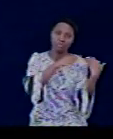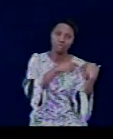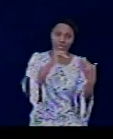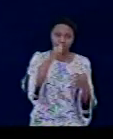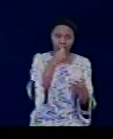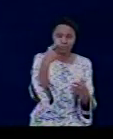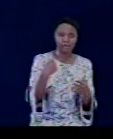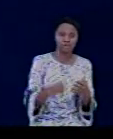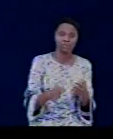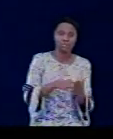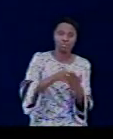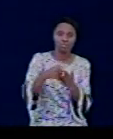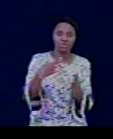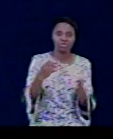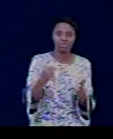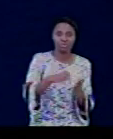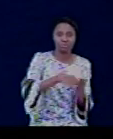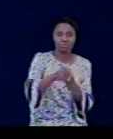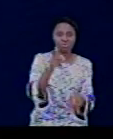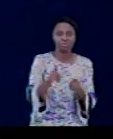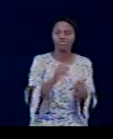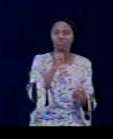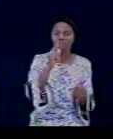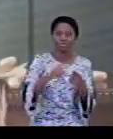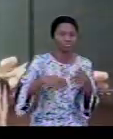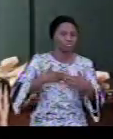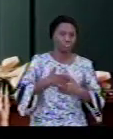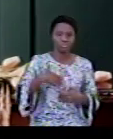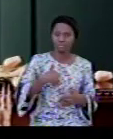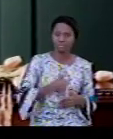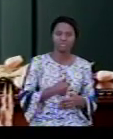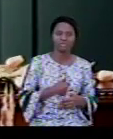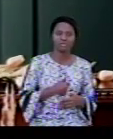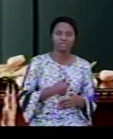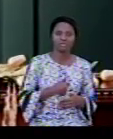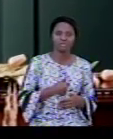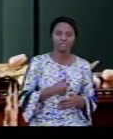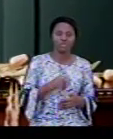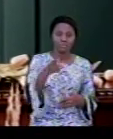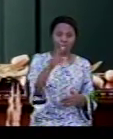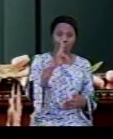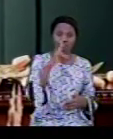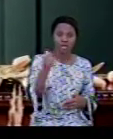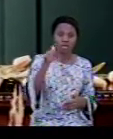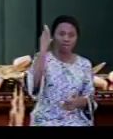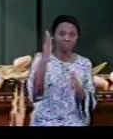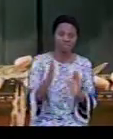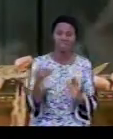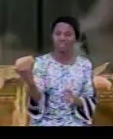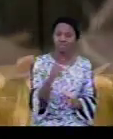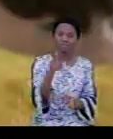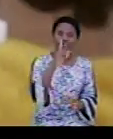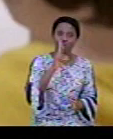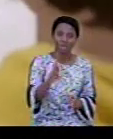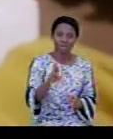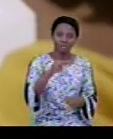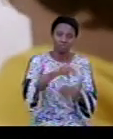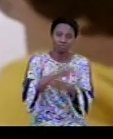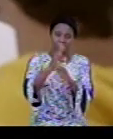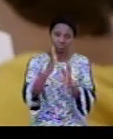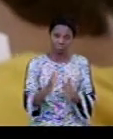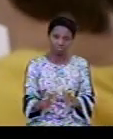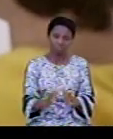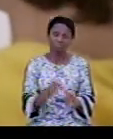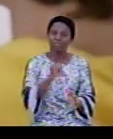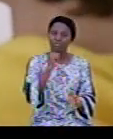and not to please ourselves. You're a minister, you're a preacher, whoever you are, missionary, not to